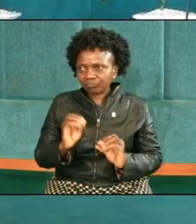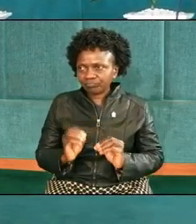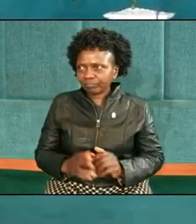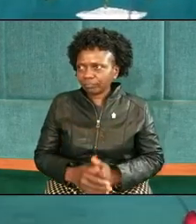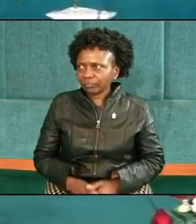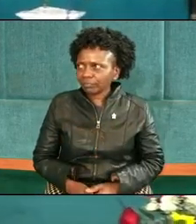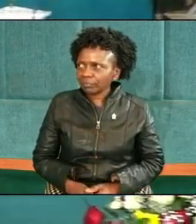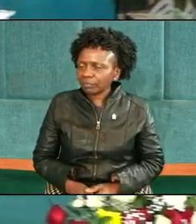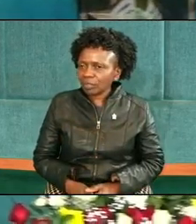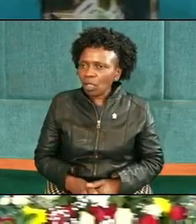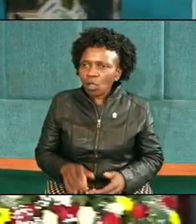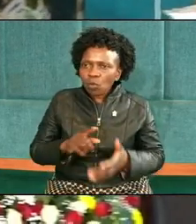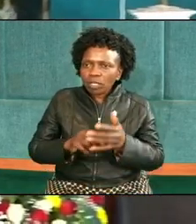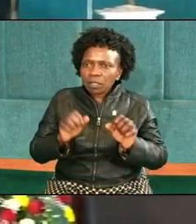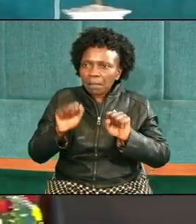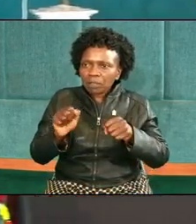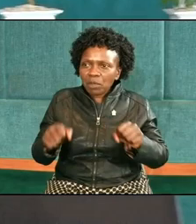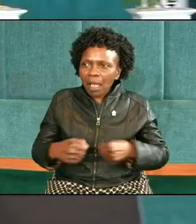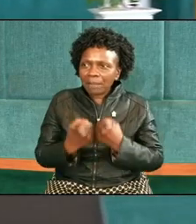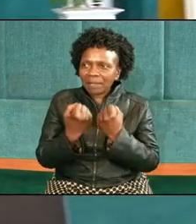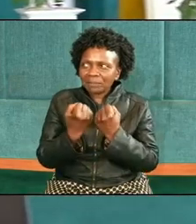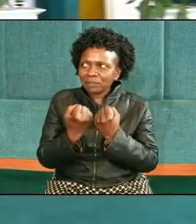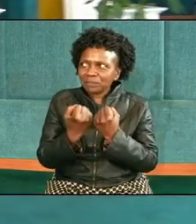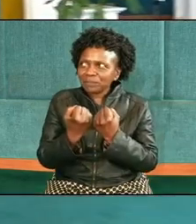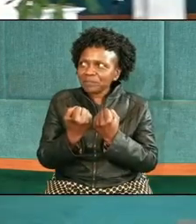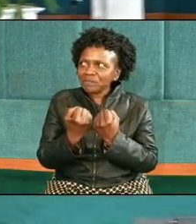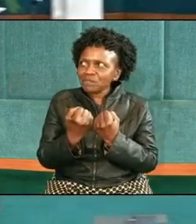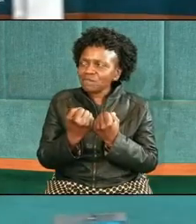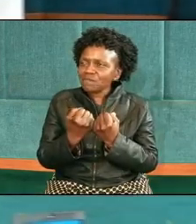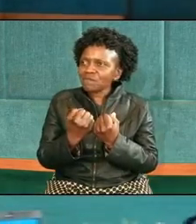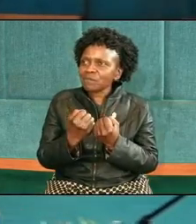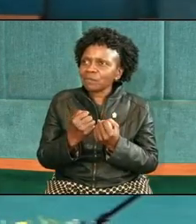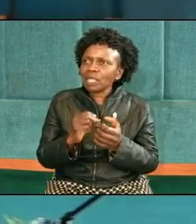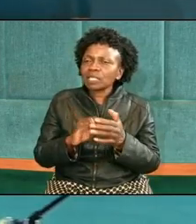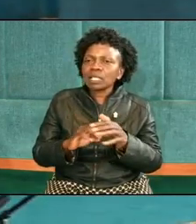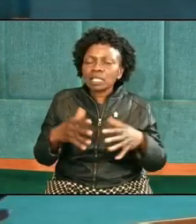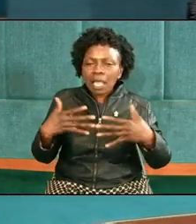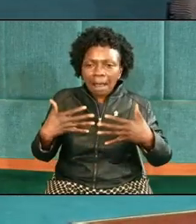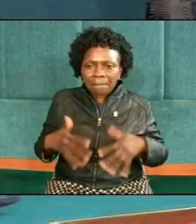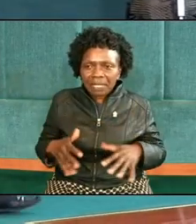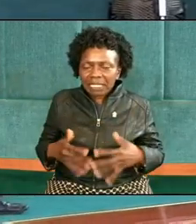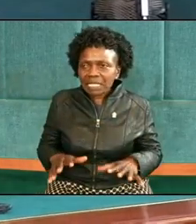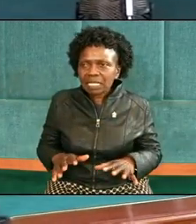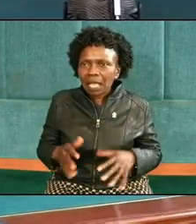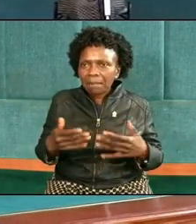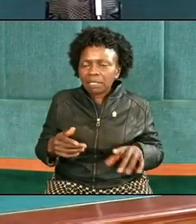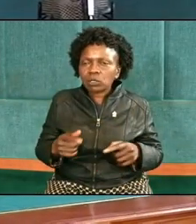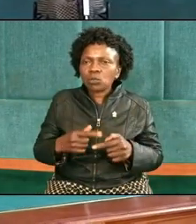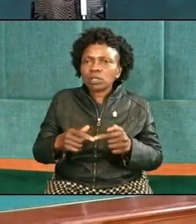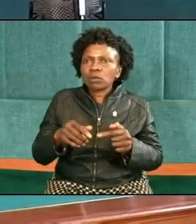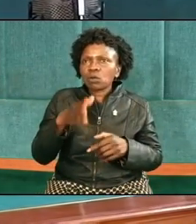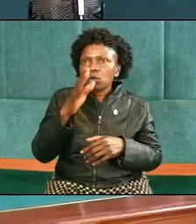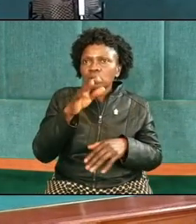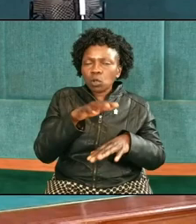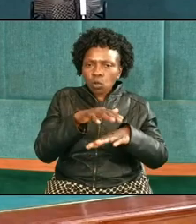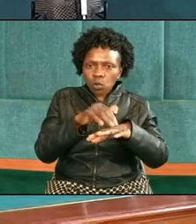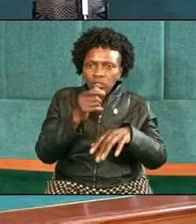stomach. What would happen? See... See, it's amazing. When God